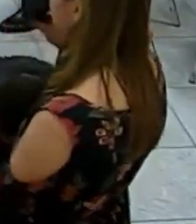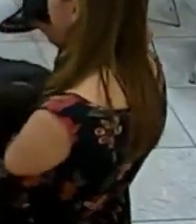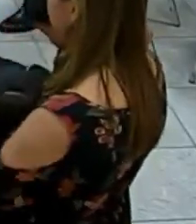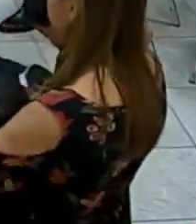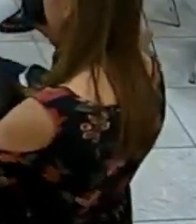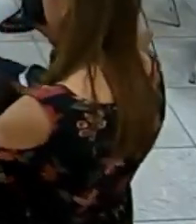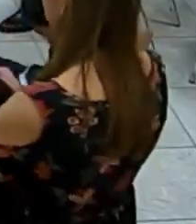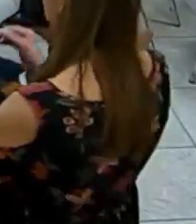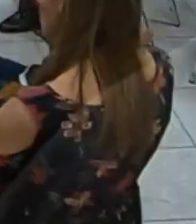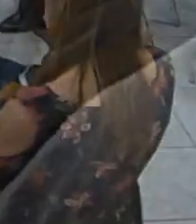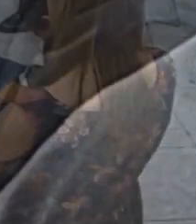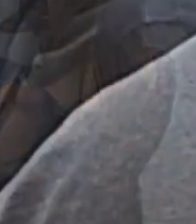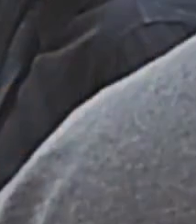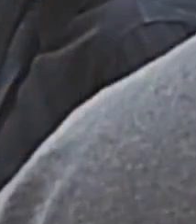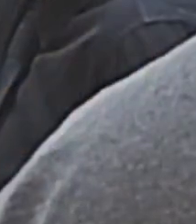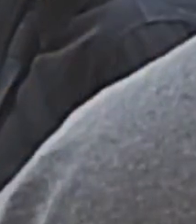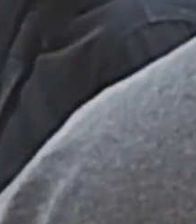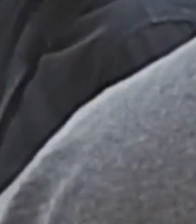confirm your words.